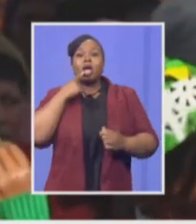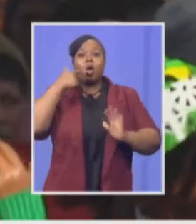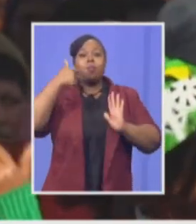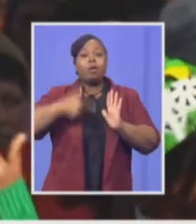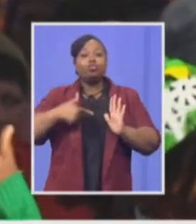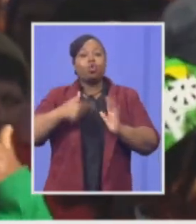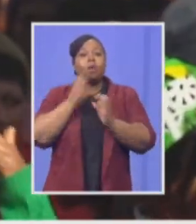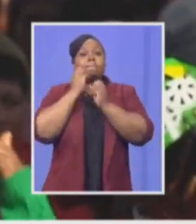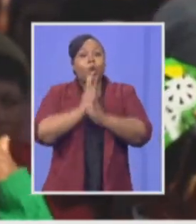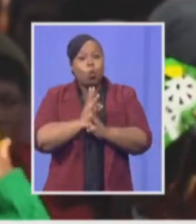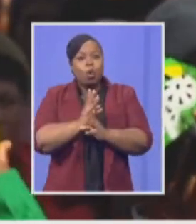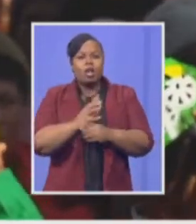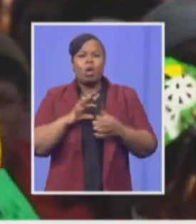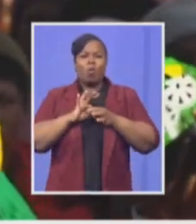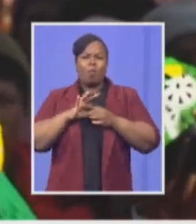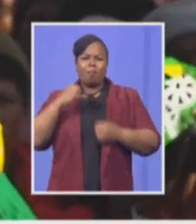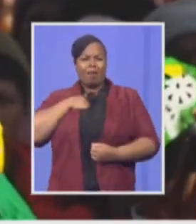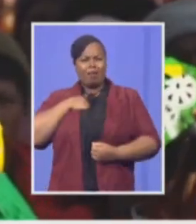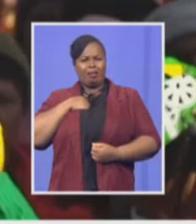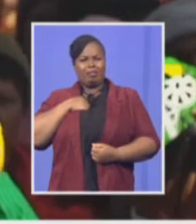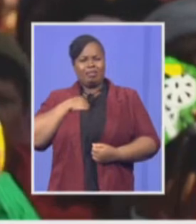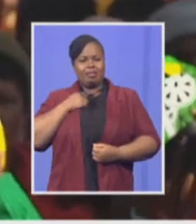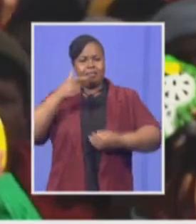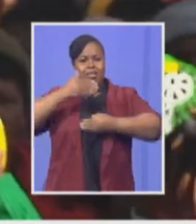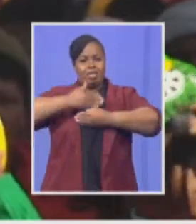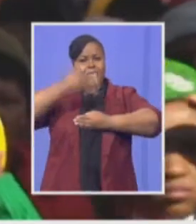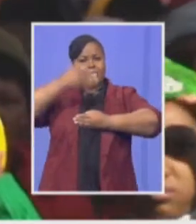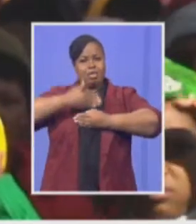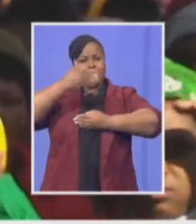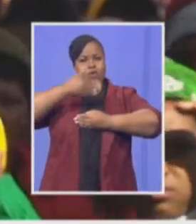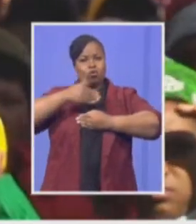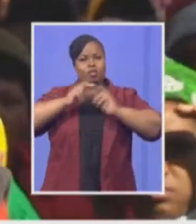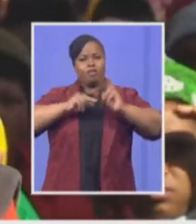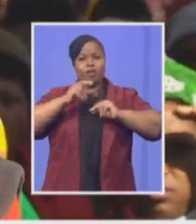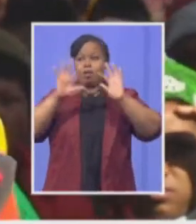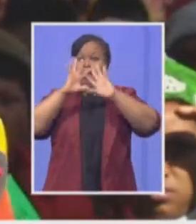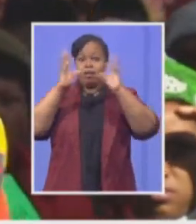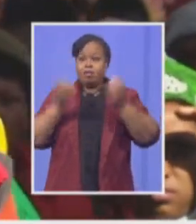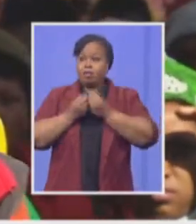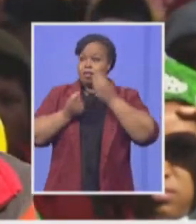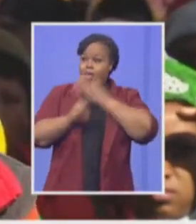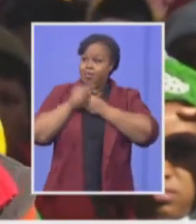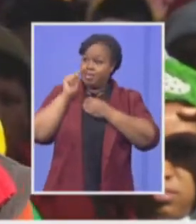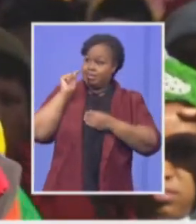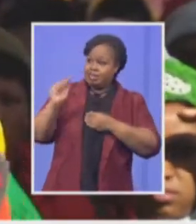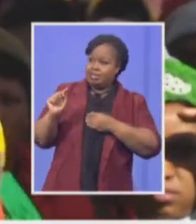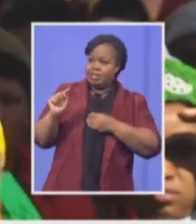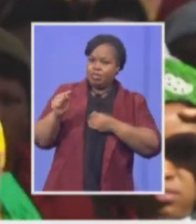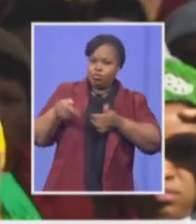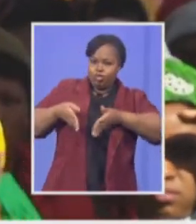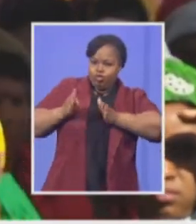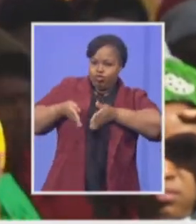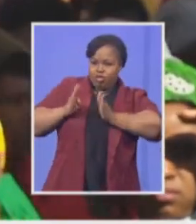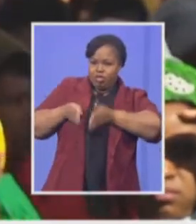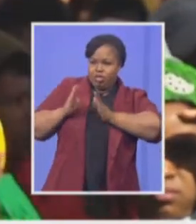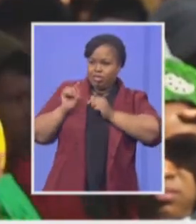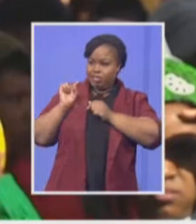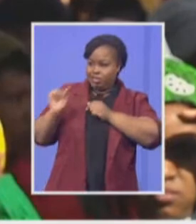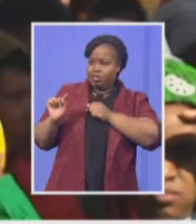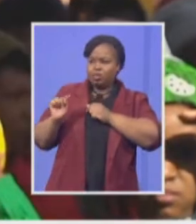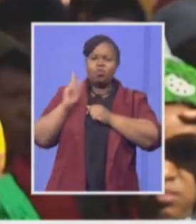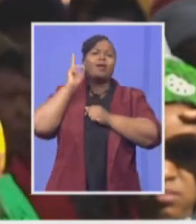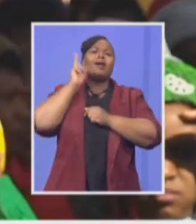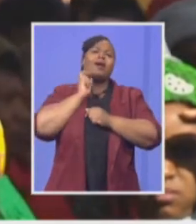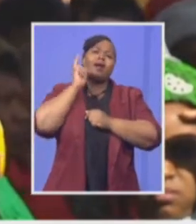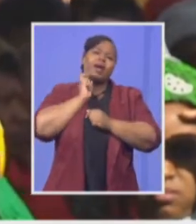bomb. I'm at the edge of the flats. Everything enzakala la kuso lestrata lesi